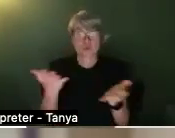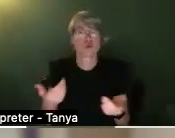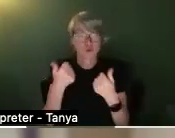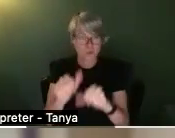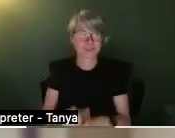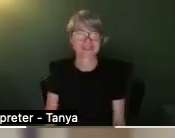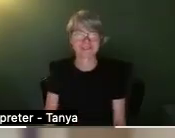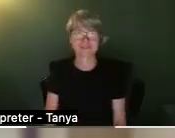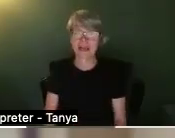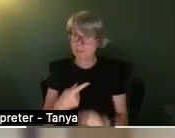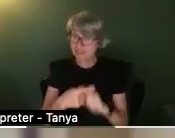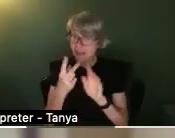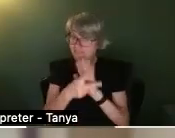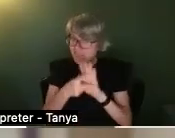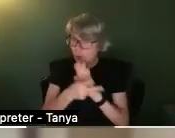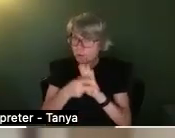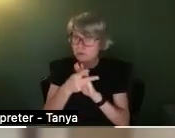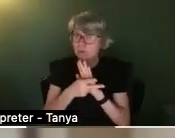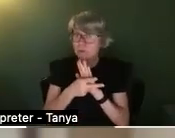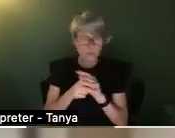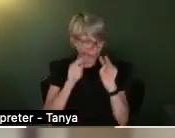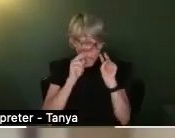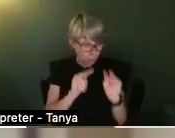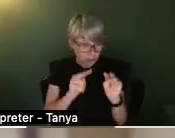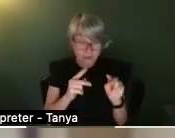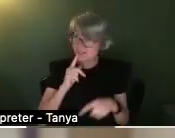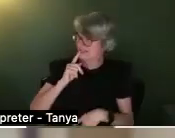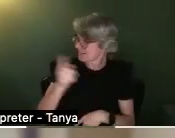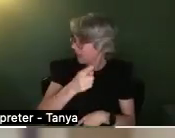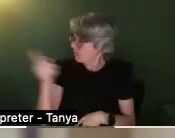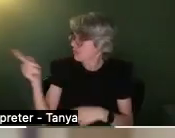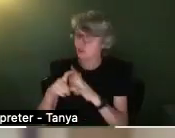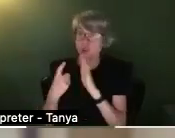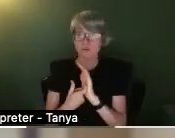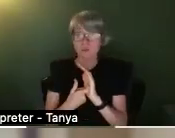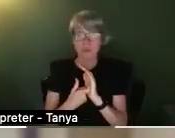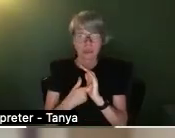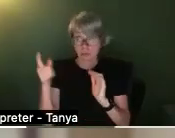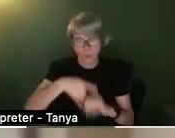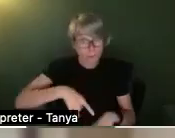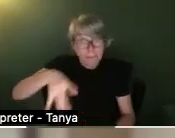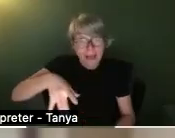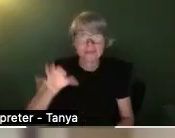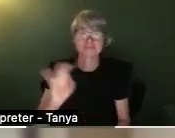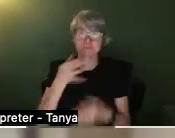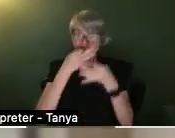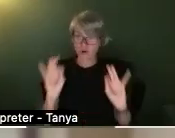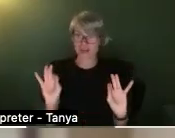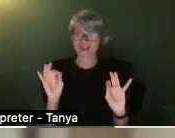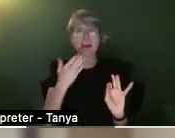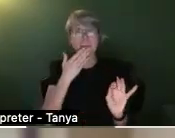the case study videos and tell your health professionals about them. They're free for anybody to use. Please tell people about